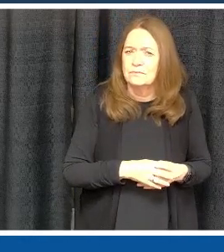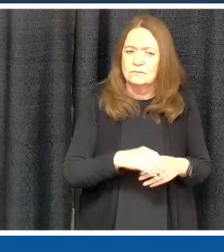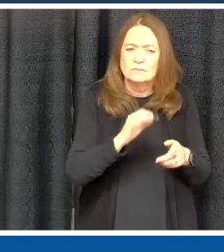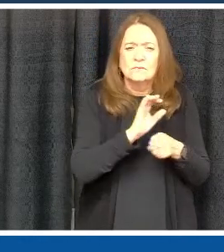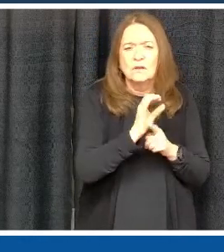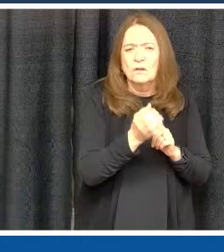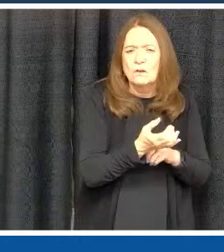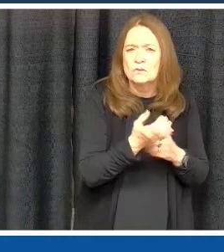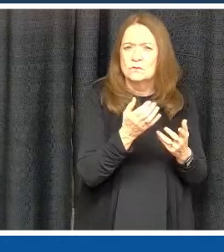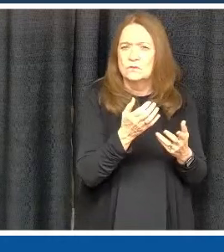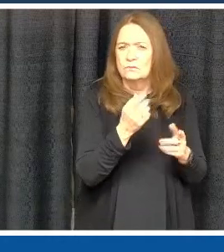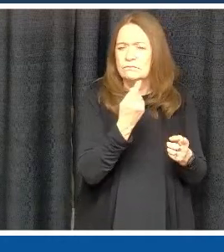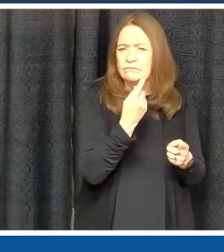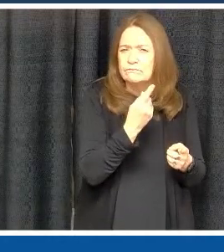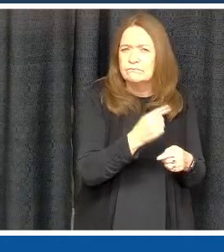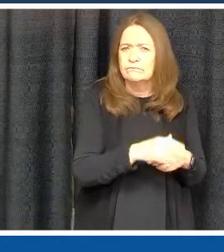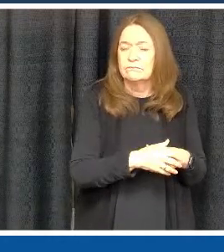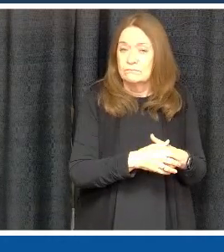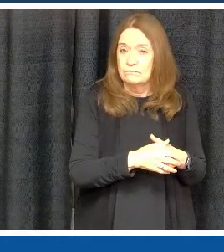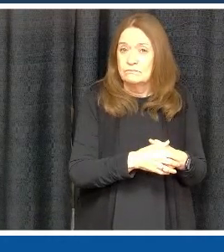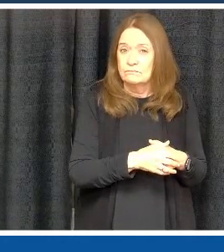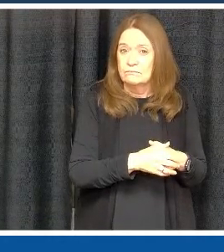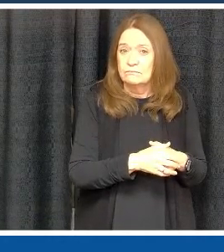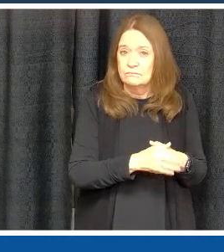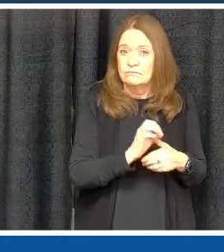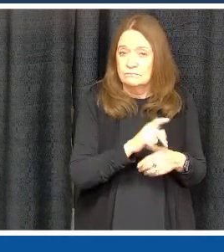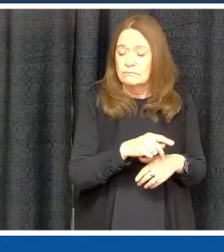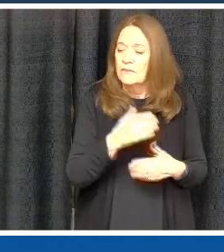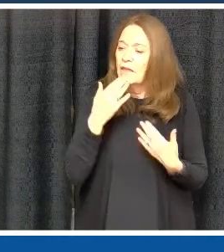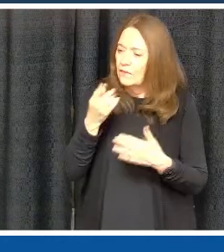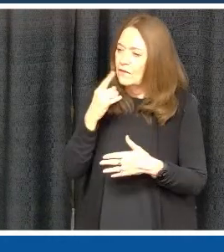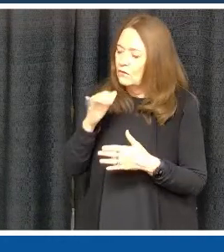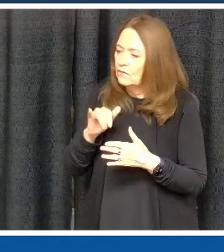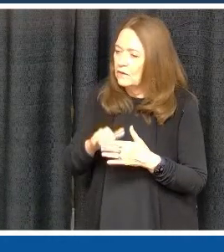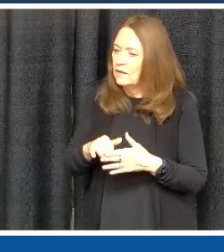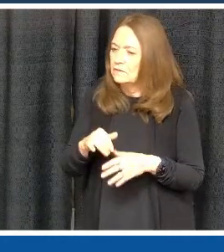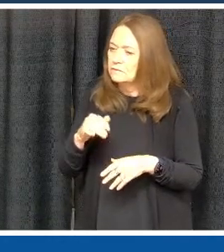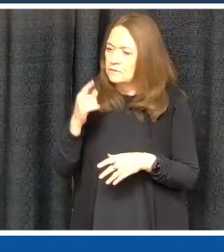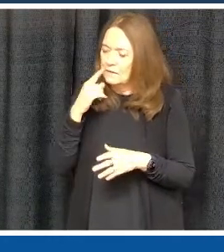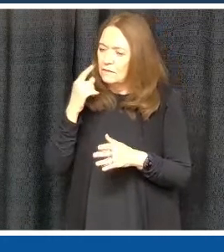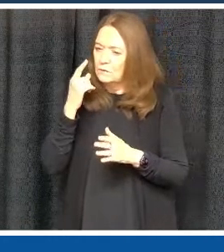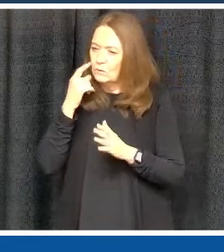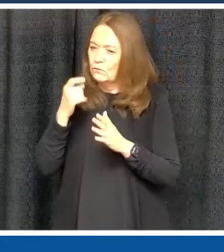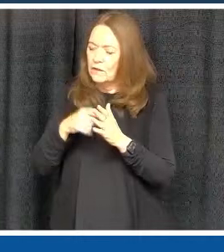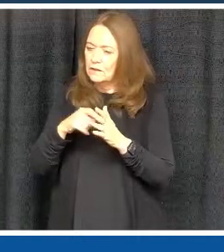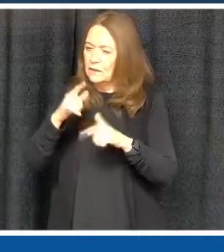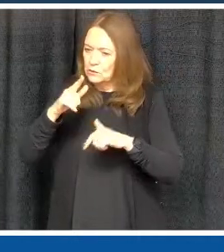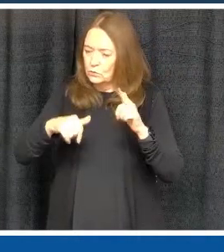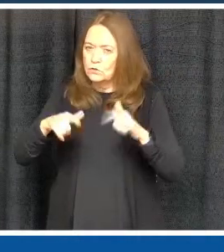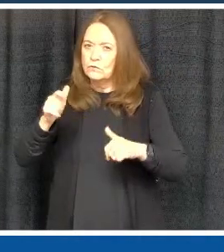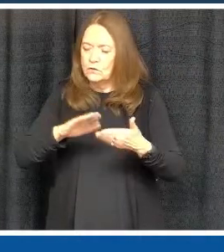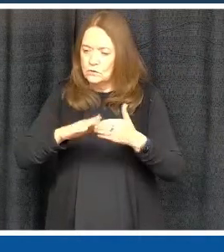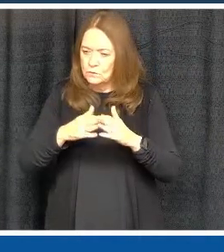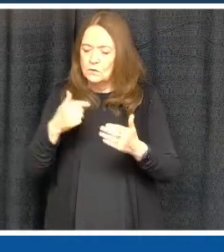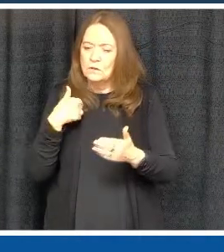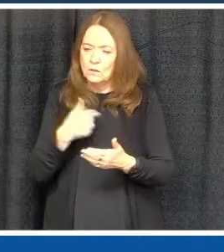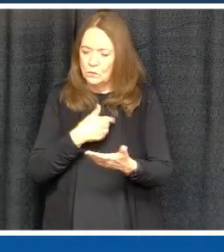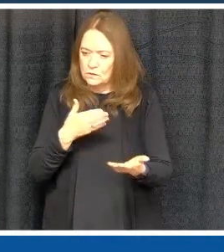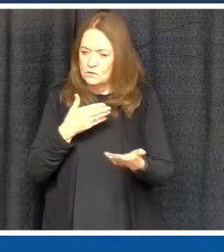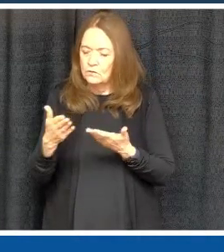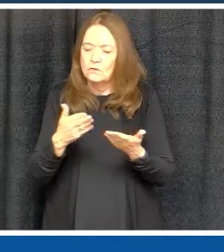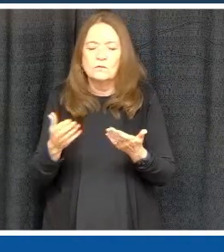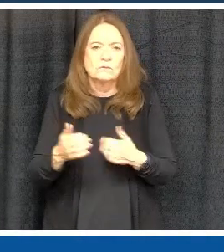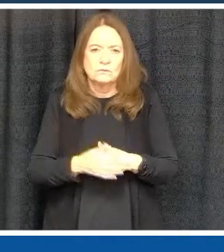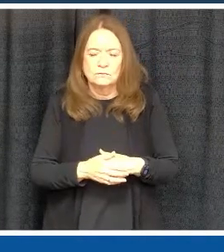cultures of all kinds, okay? Thank you for that, and I think we recognize as a diverse community, we serve everyone, Something- everyone in this right.